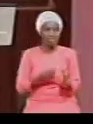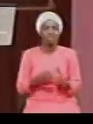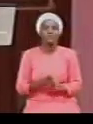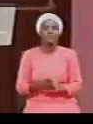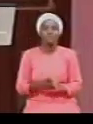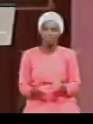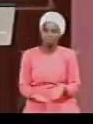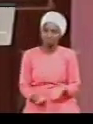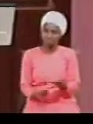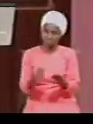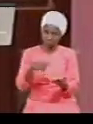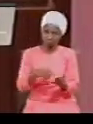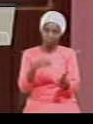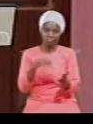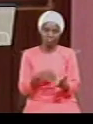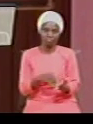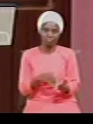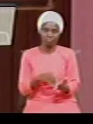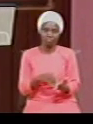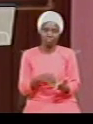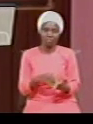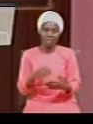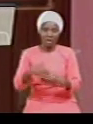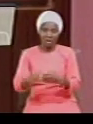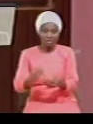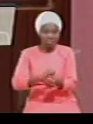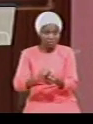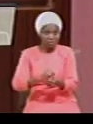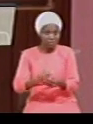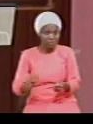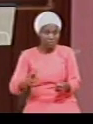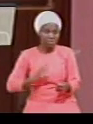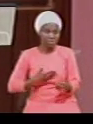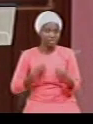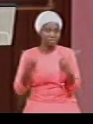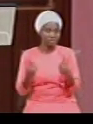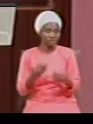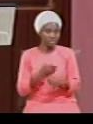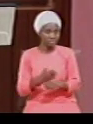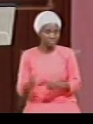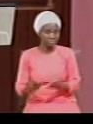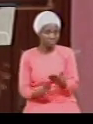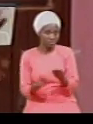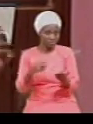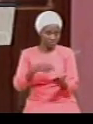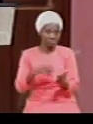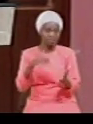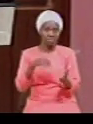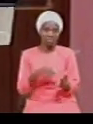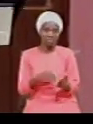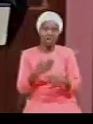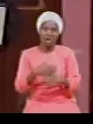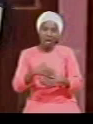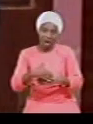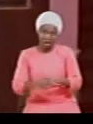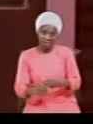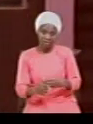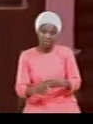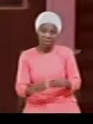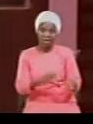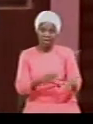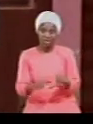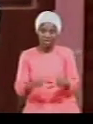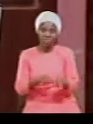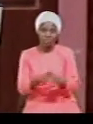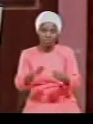He rose again after purging our sins. He rose again after fulfilling